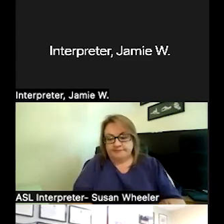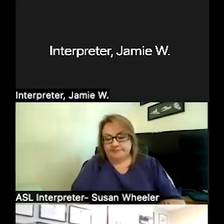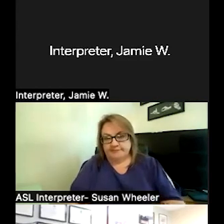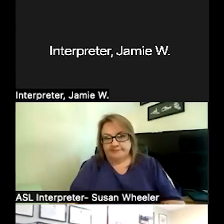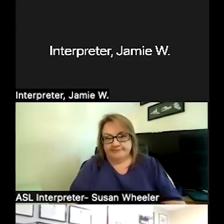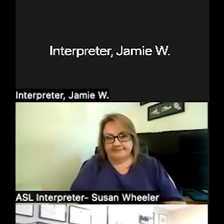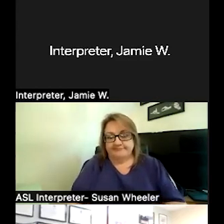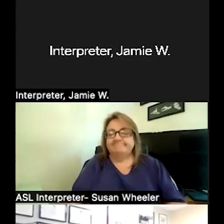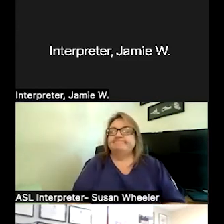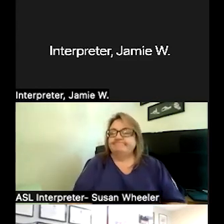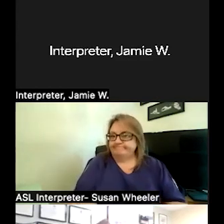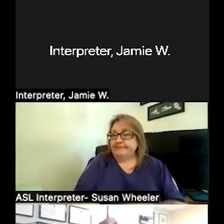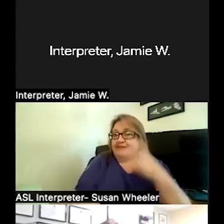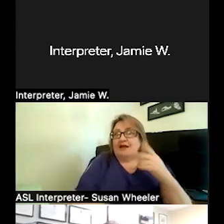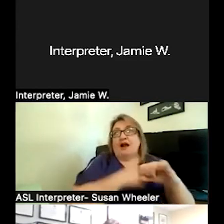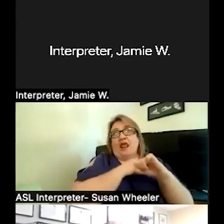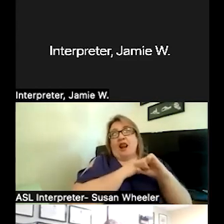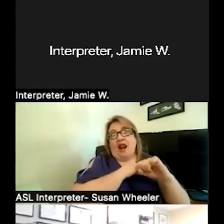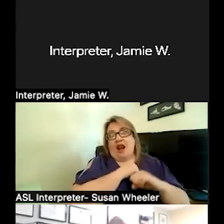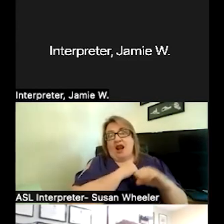And as you can see, this goes on for quite a while.